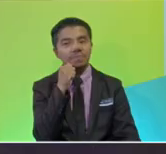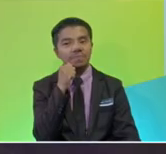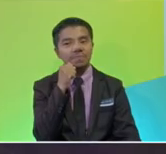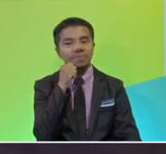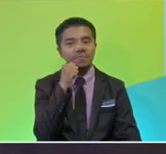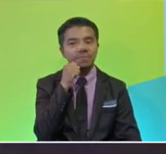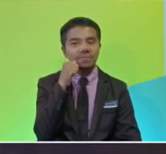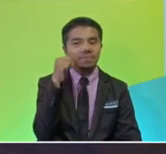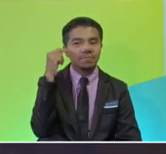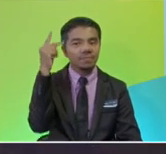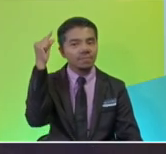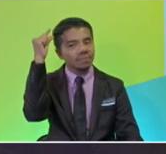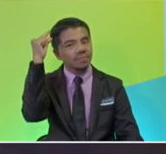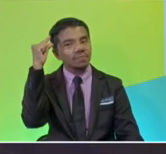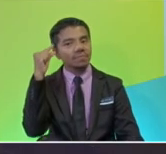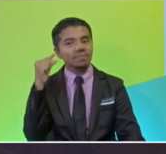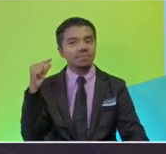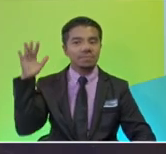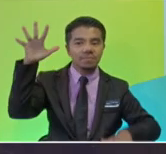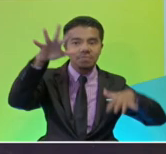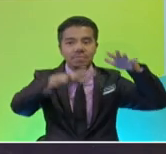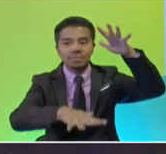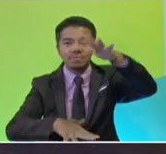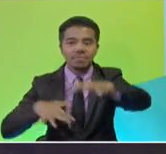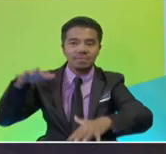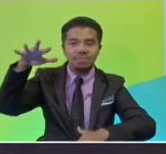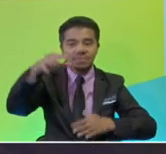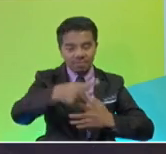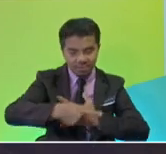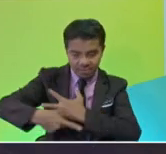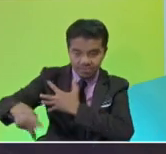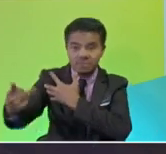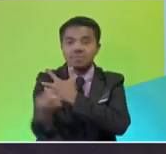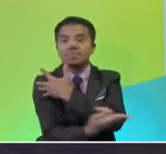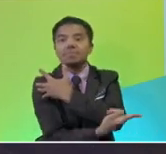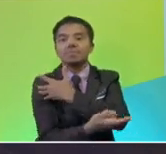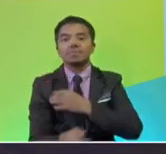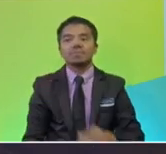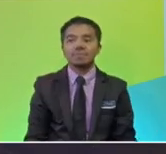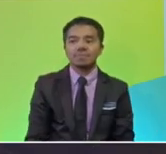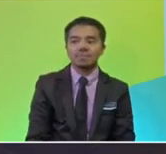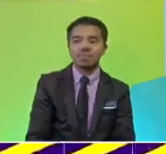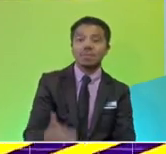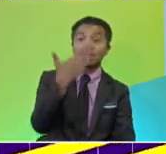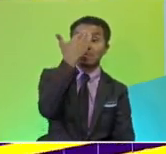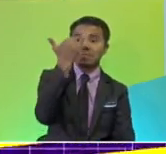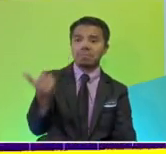perhaps Buckis. Buckis, why do you say B is the answer, not A?